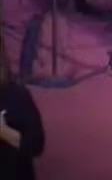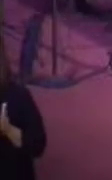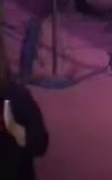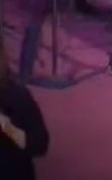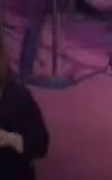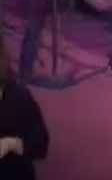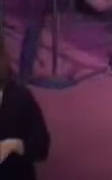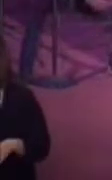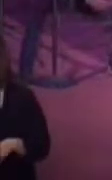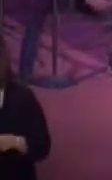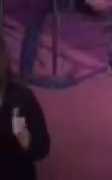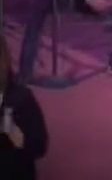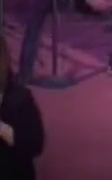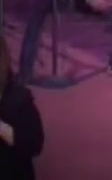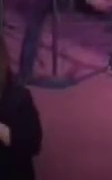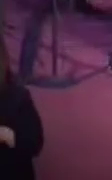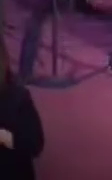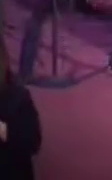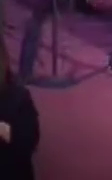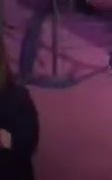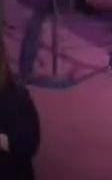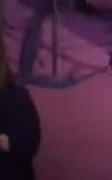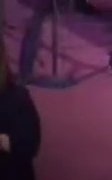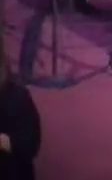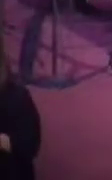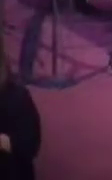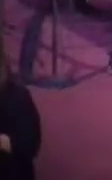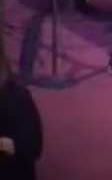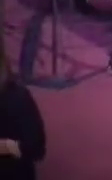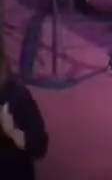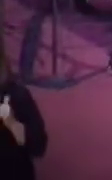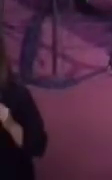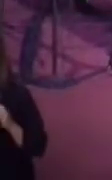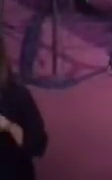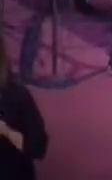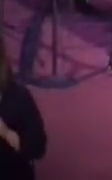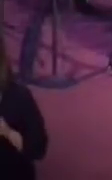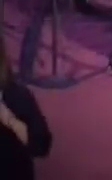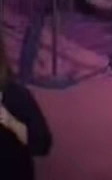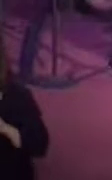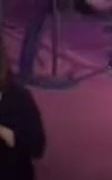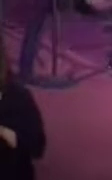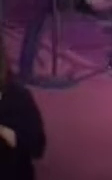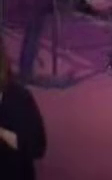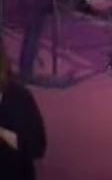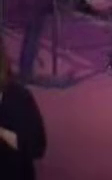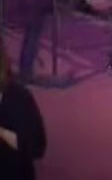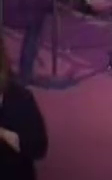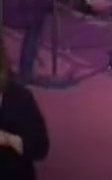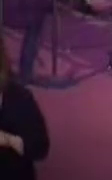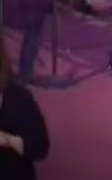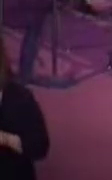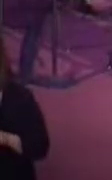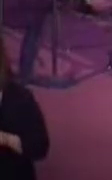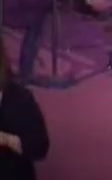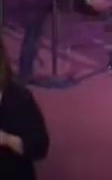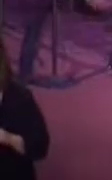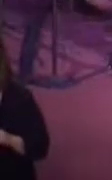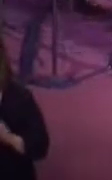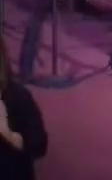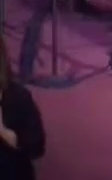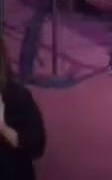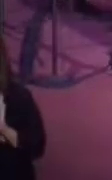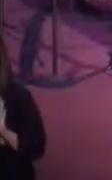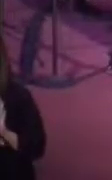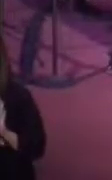persecution and what Daniel went through. And hopefully, you'll be able to take some of these same principles applied to Daniel, and you'll apply them to yourself. You